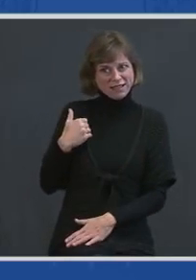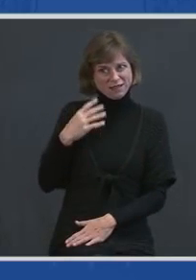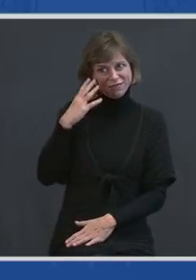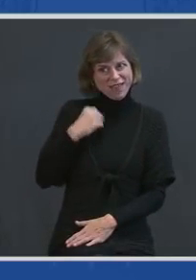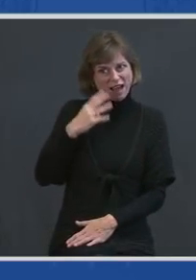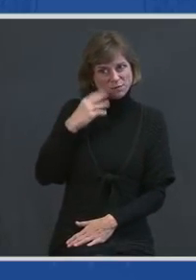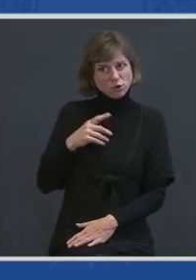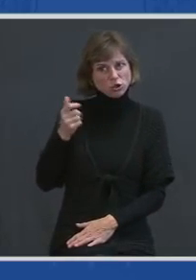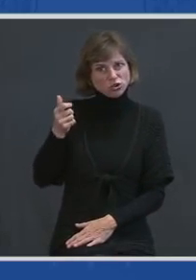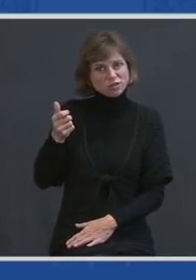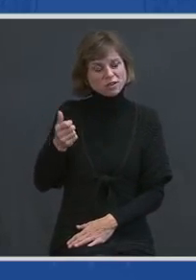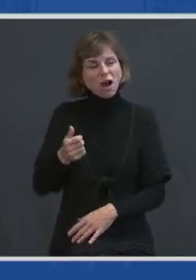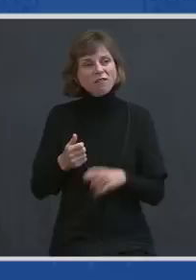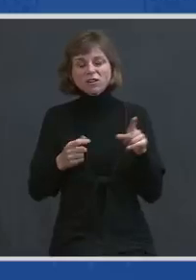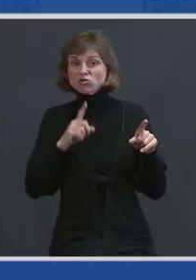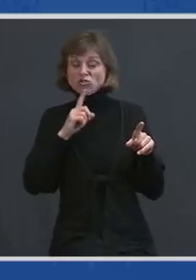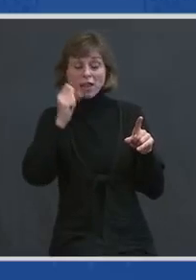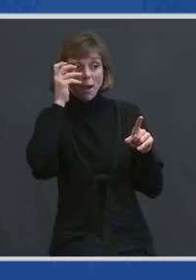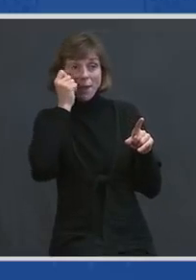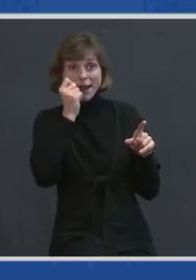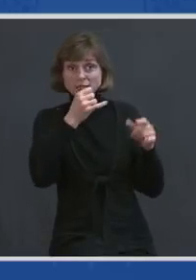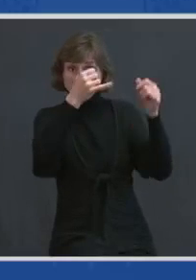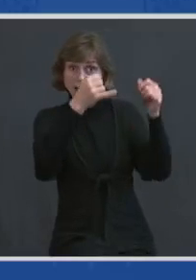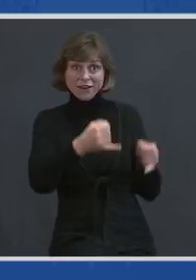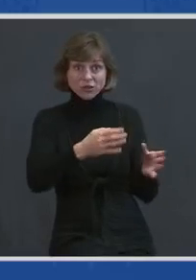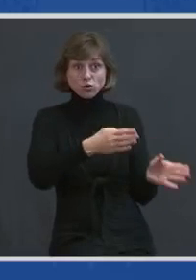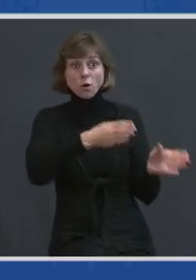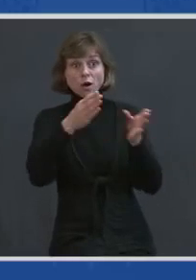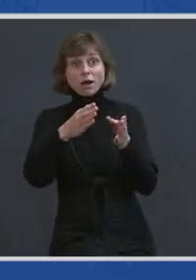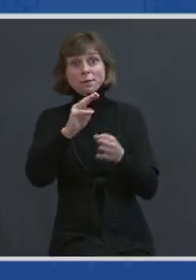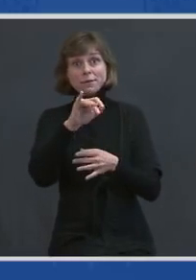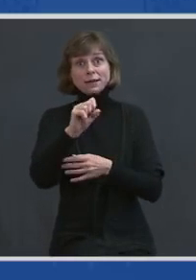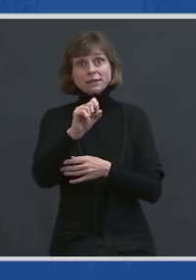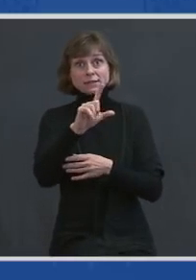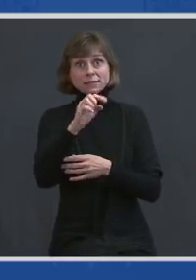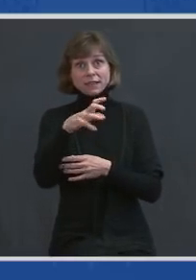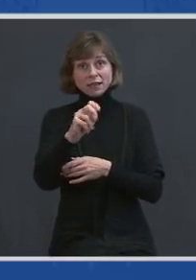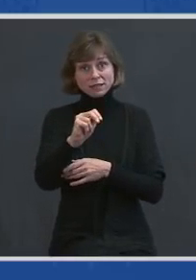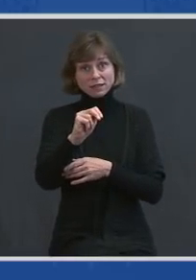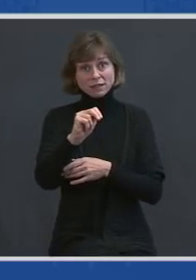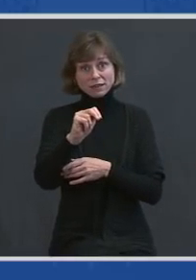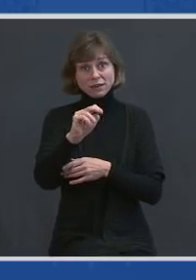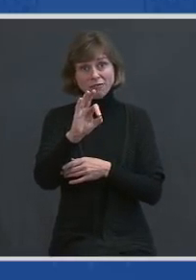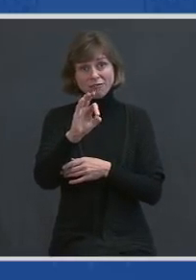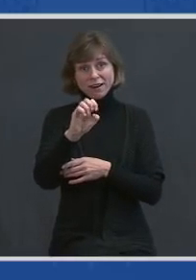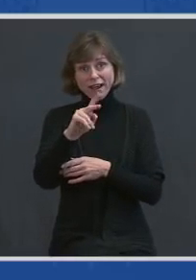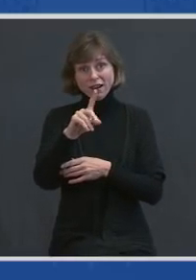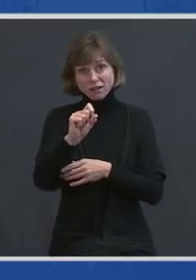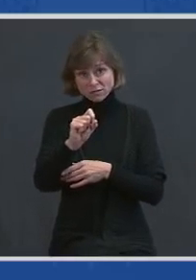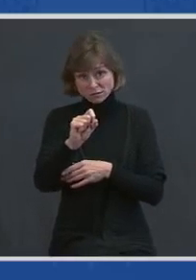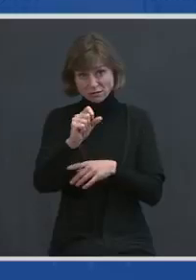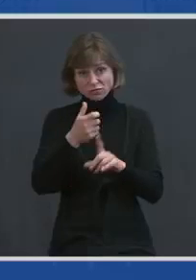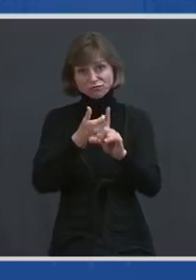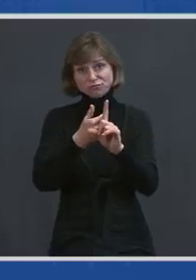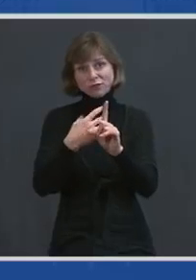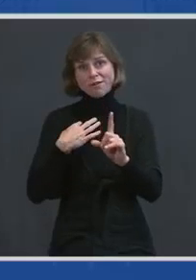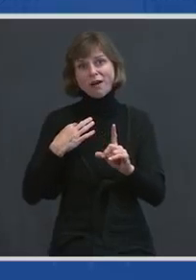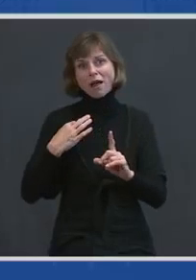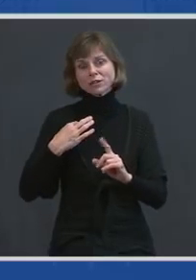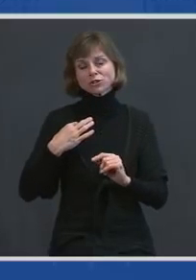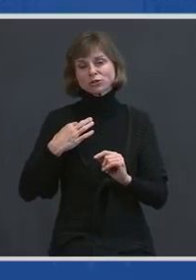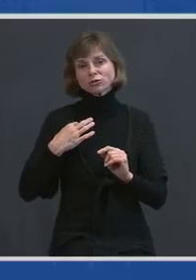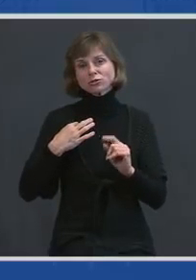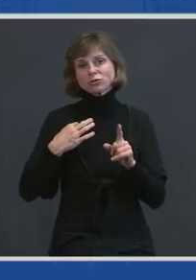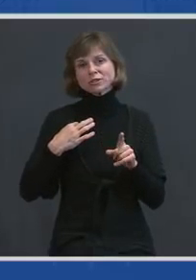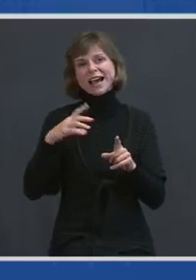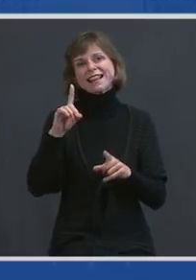remarkable individual. And then we have Ms. Lita Venegas, who volunteers at a